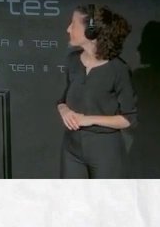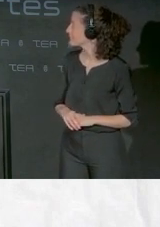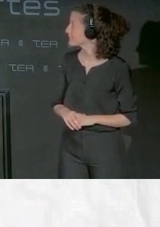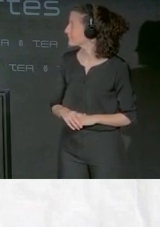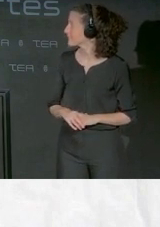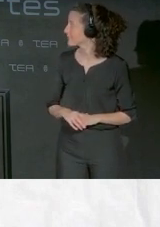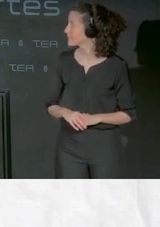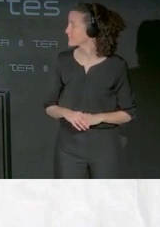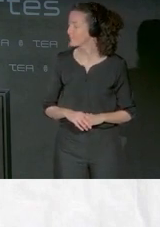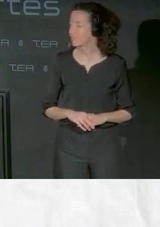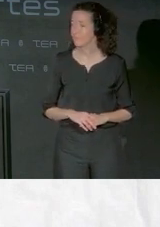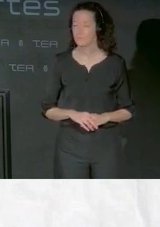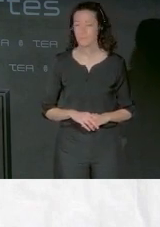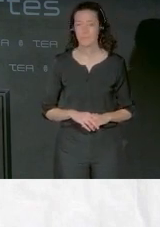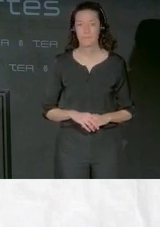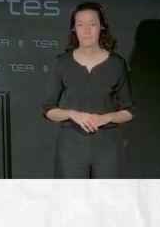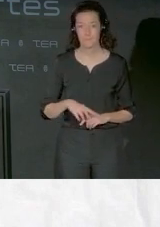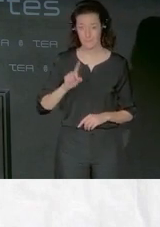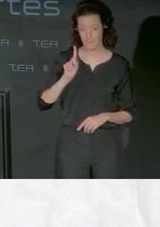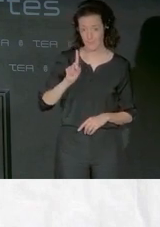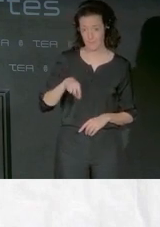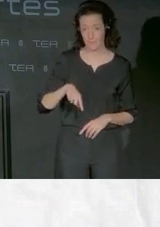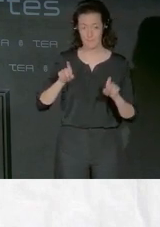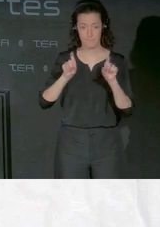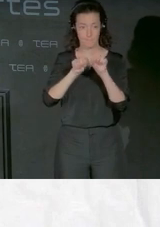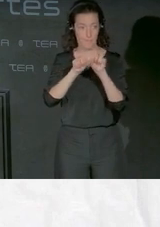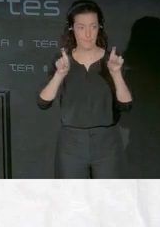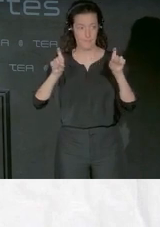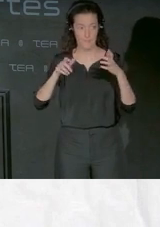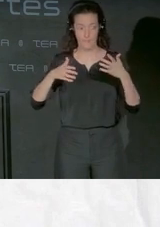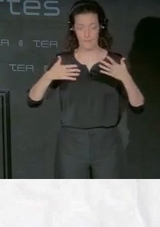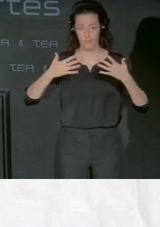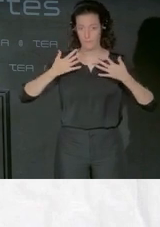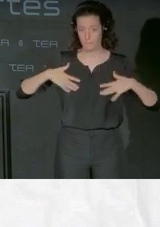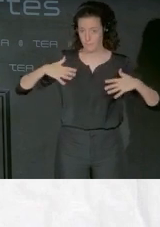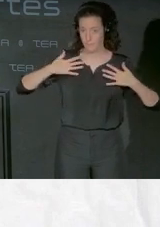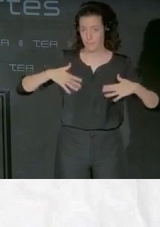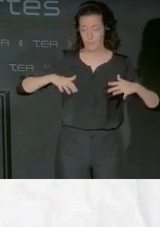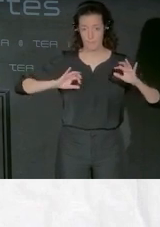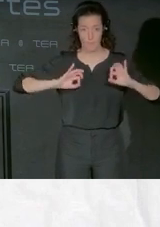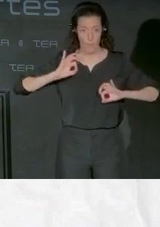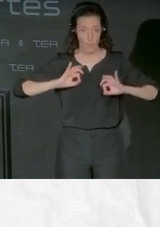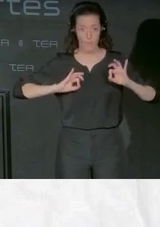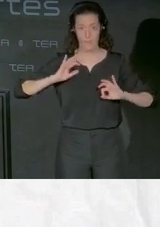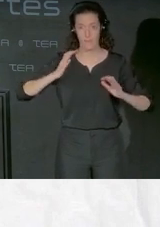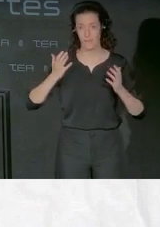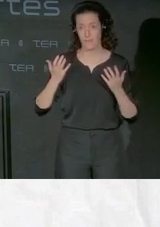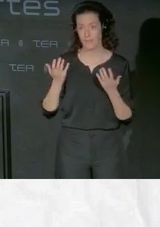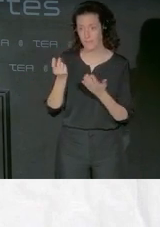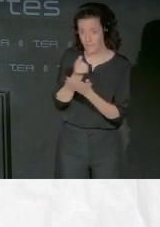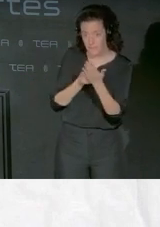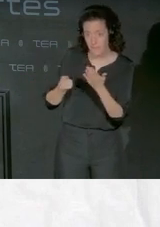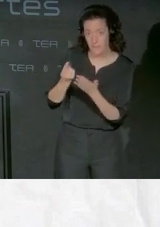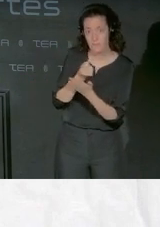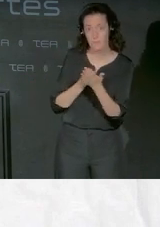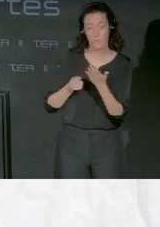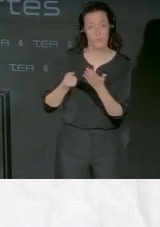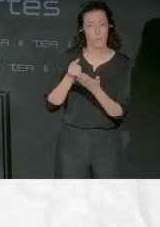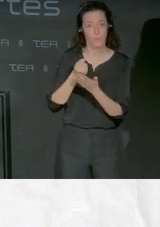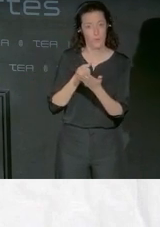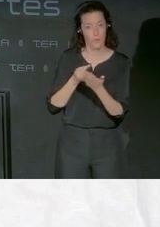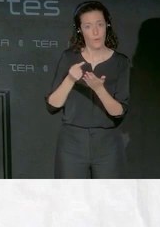also looking at video games as an environment to promote their work, so that's also happening. Video games being seen as